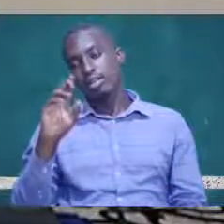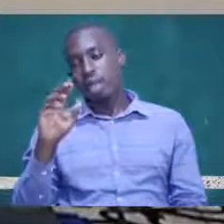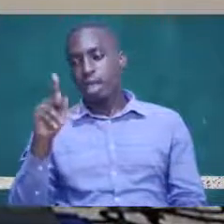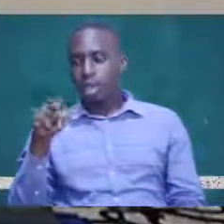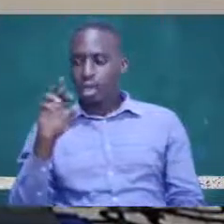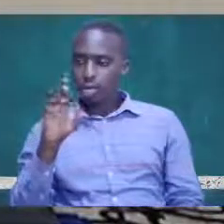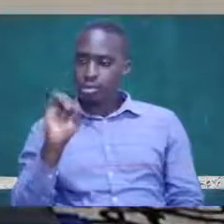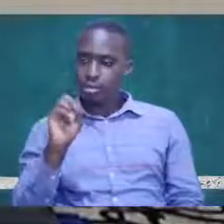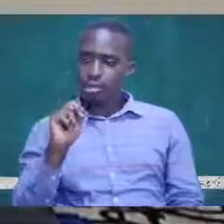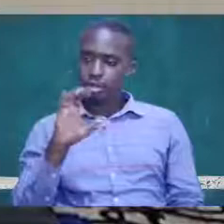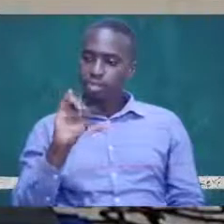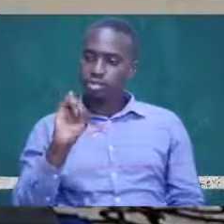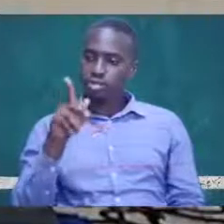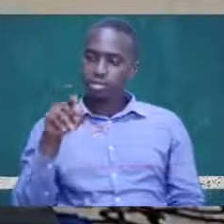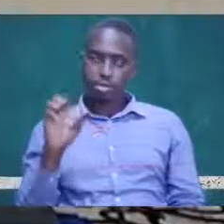e.g.,